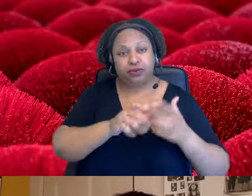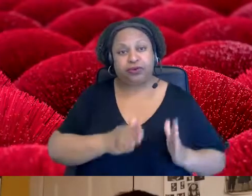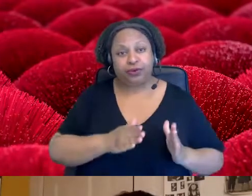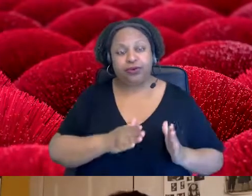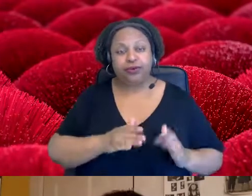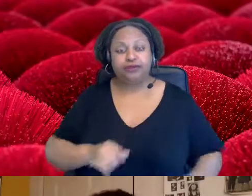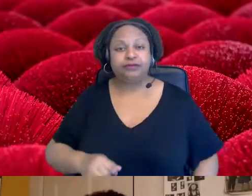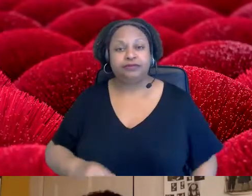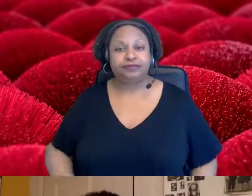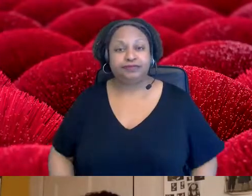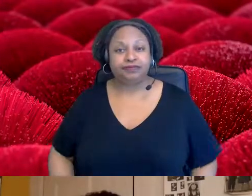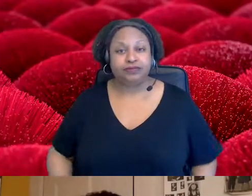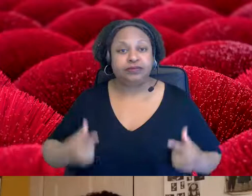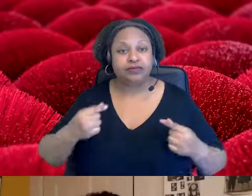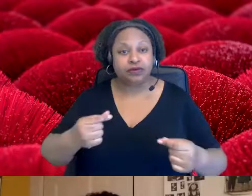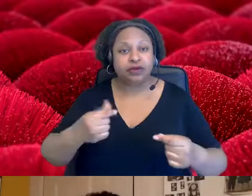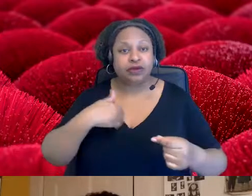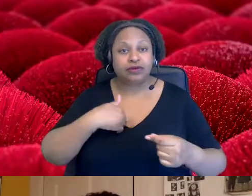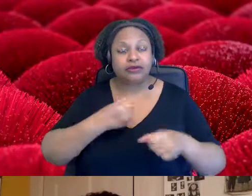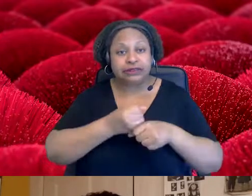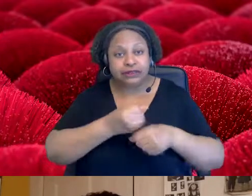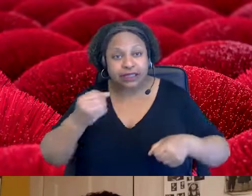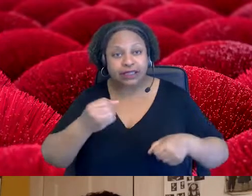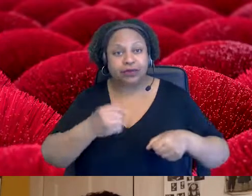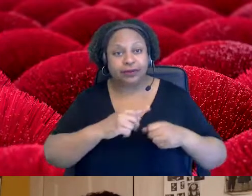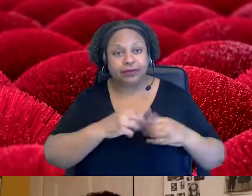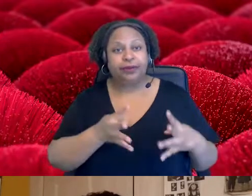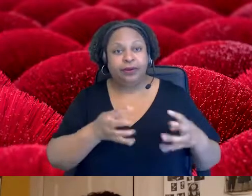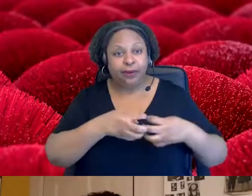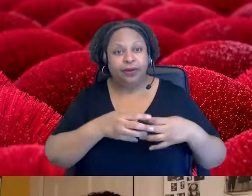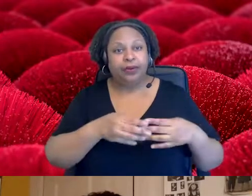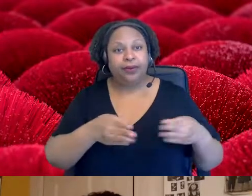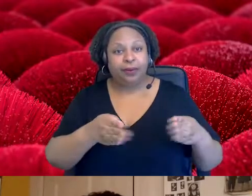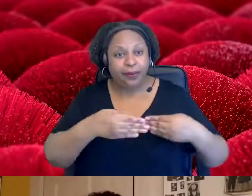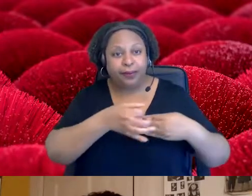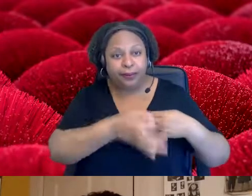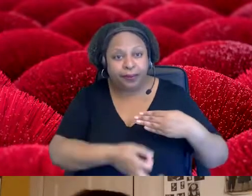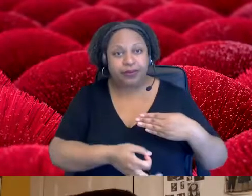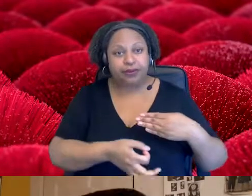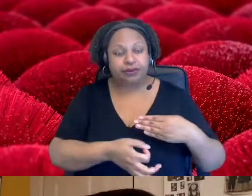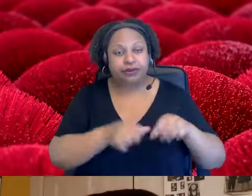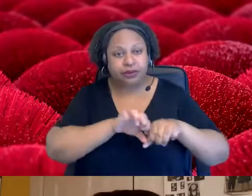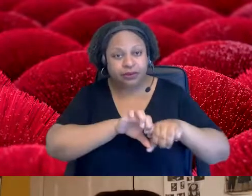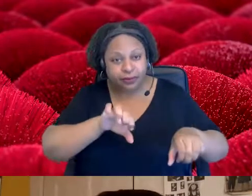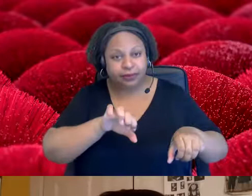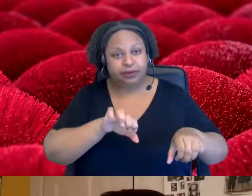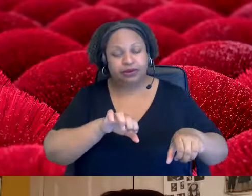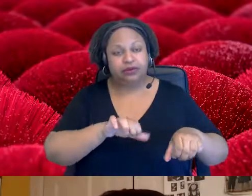has a notch stick with some wampum on it, and everyone has to touch that stick so that they know that, you know,